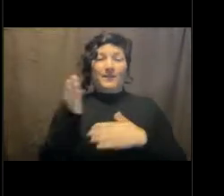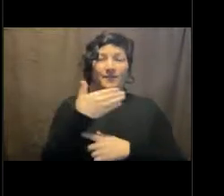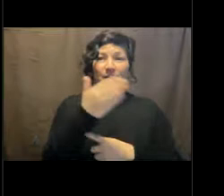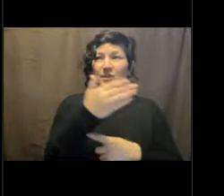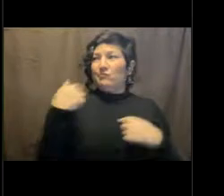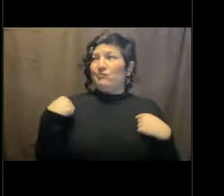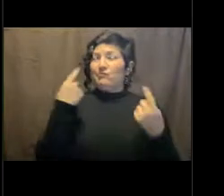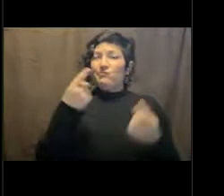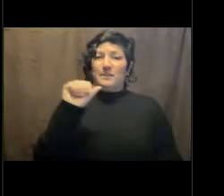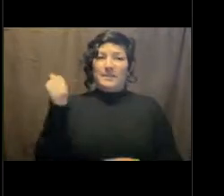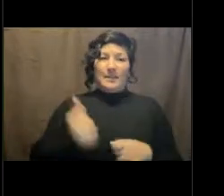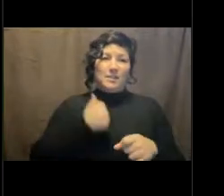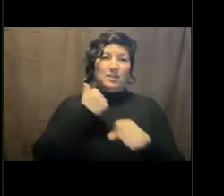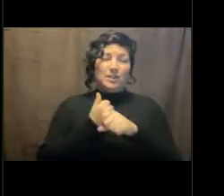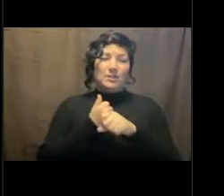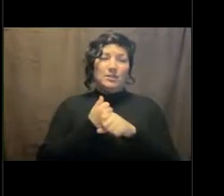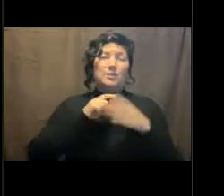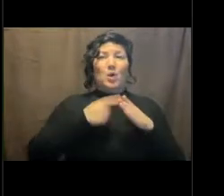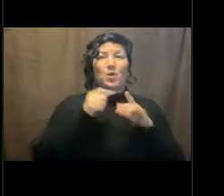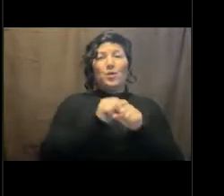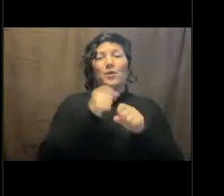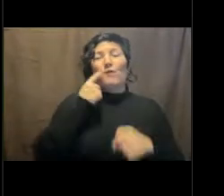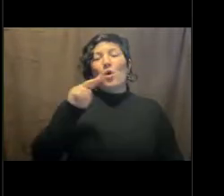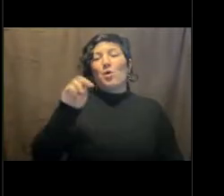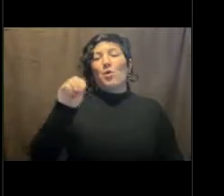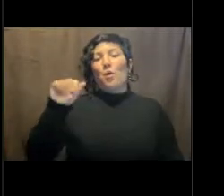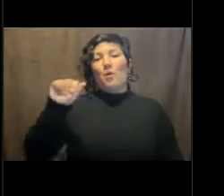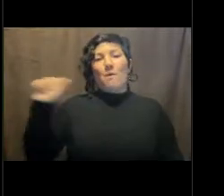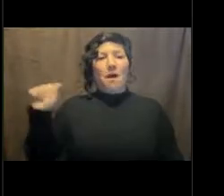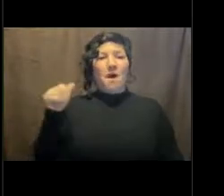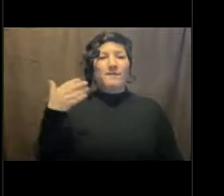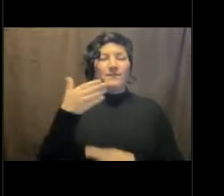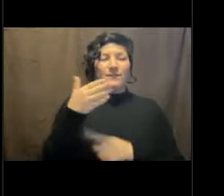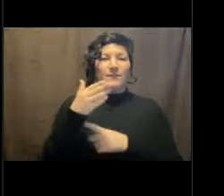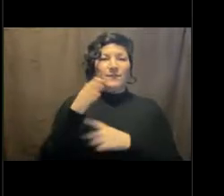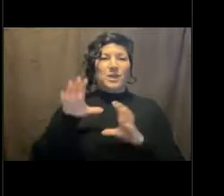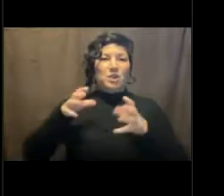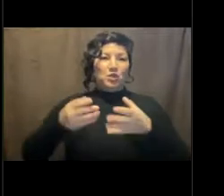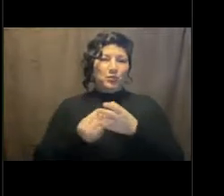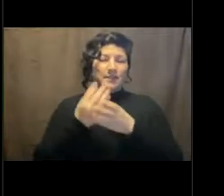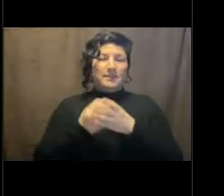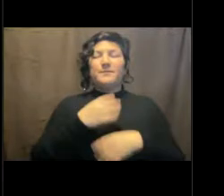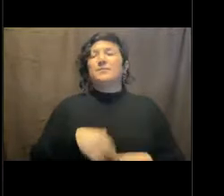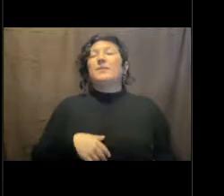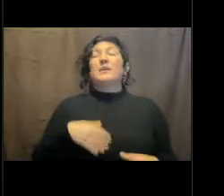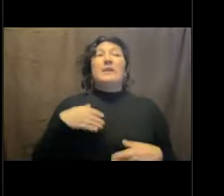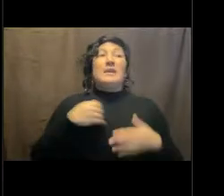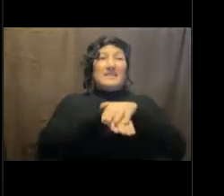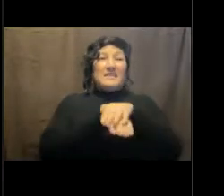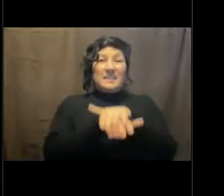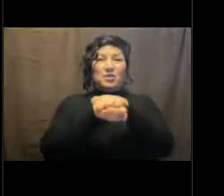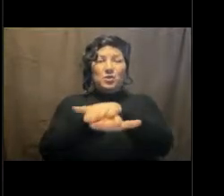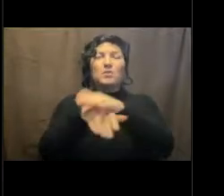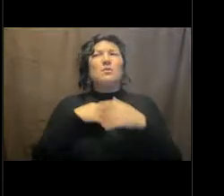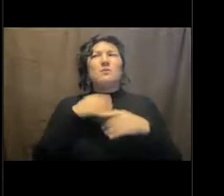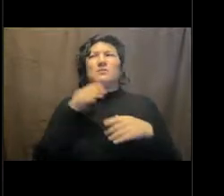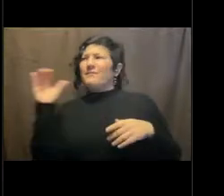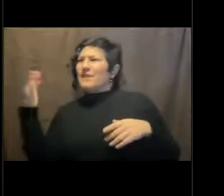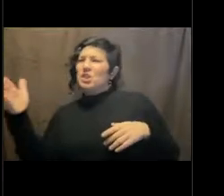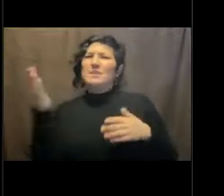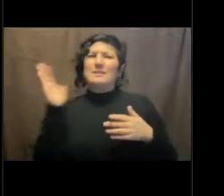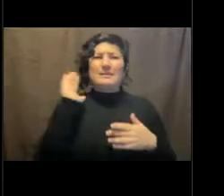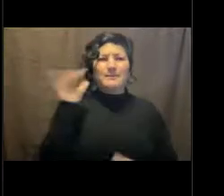years since working for NOAA Fisheries. And so sea turtles and marine fish, they have a lot of commonalities, a lot of similarities, but there's also differences.